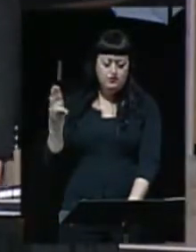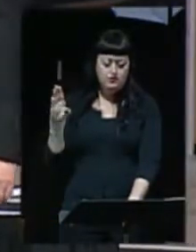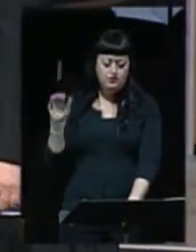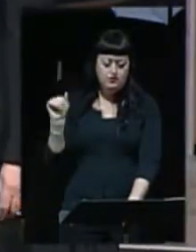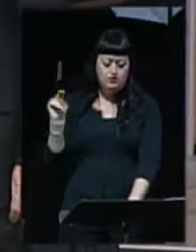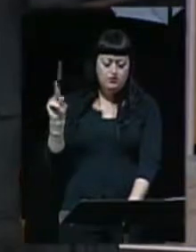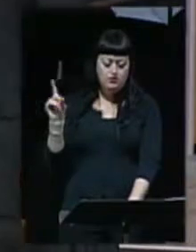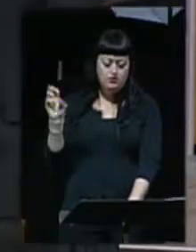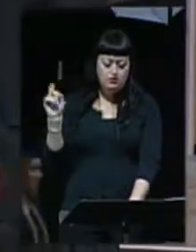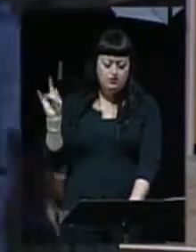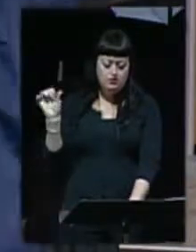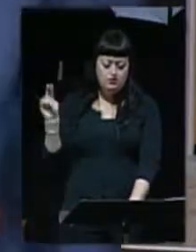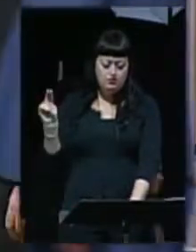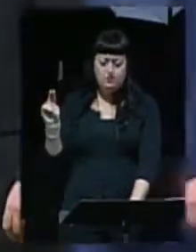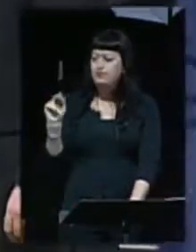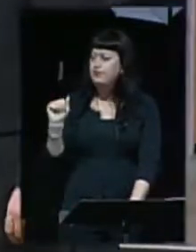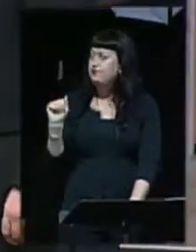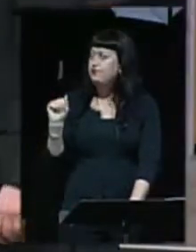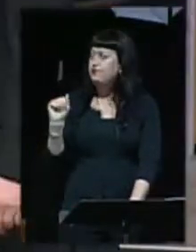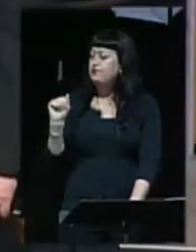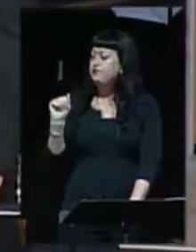Jacob Anderson.